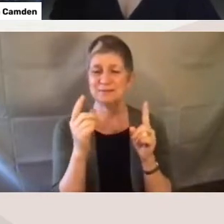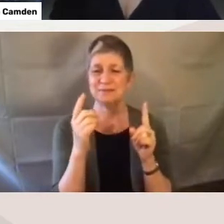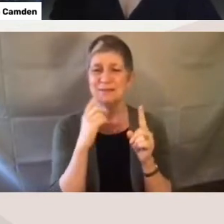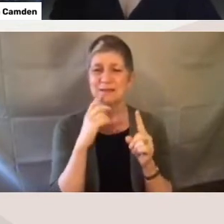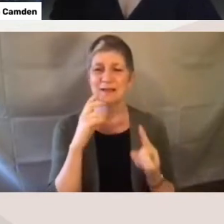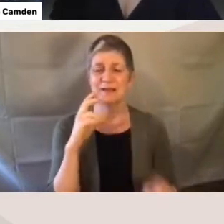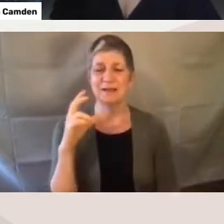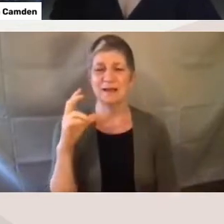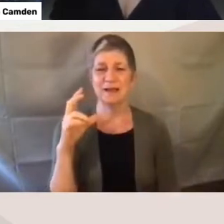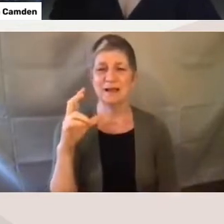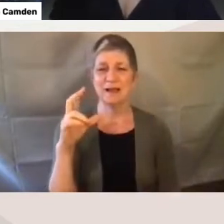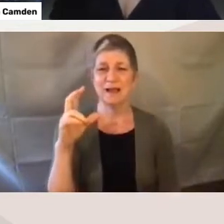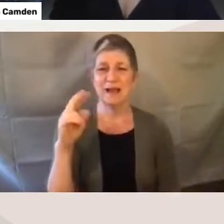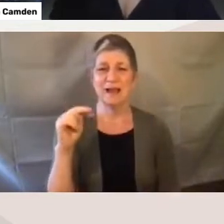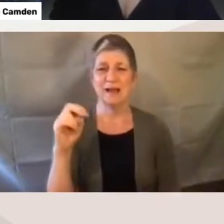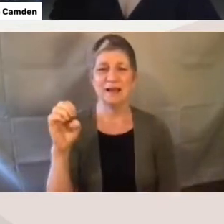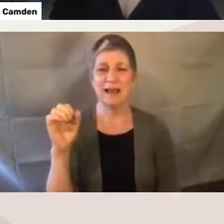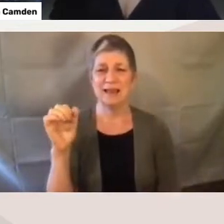NEAD,